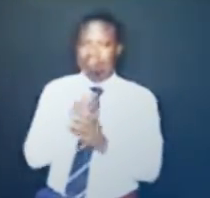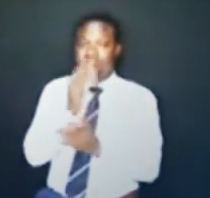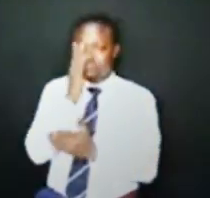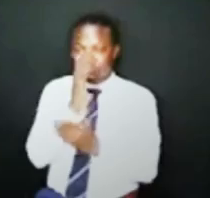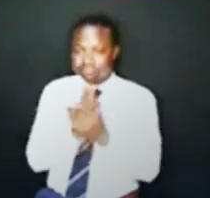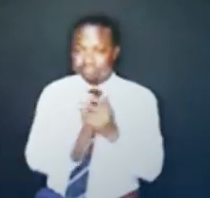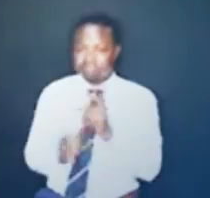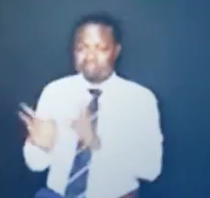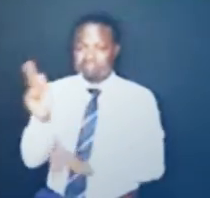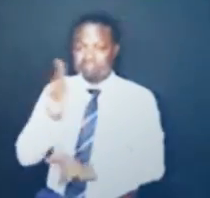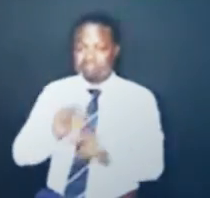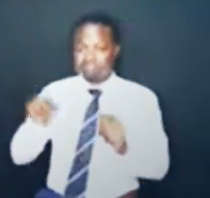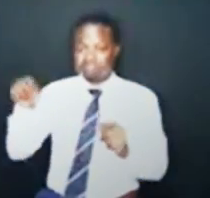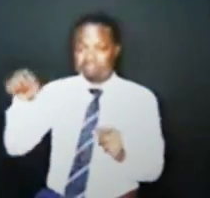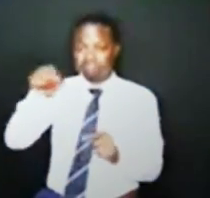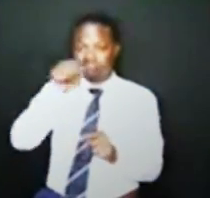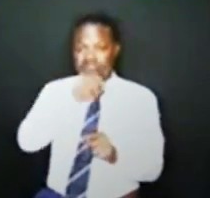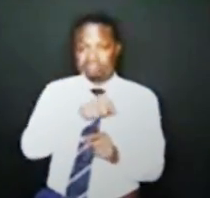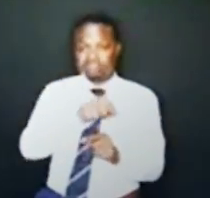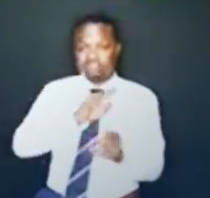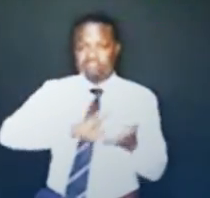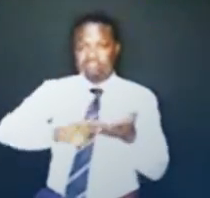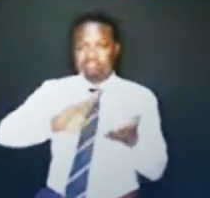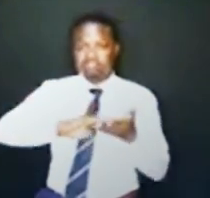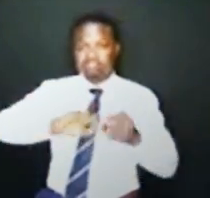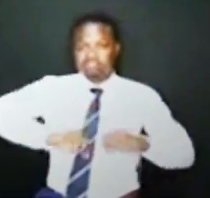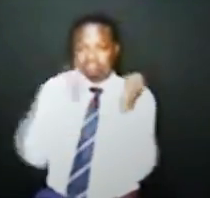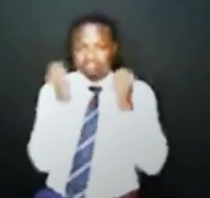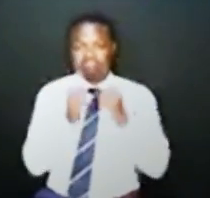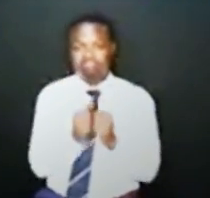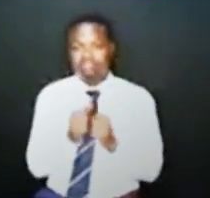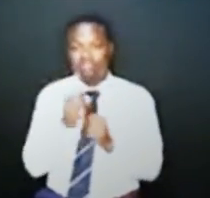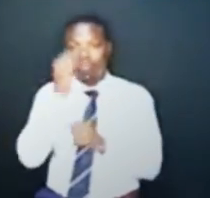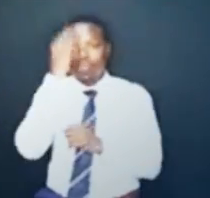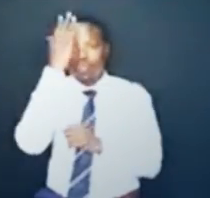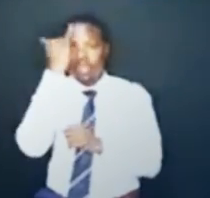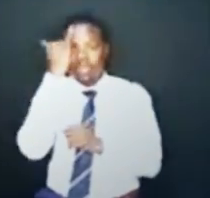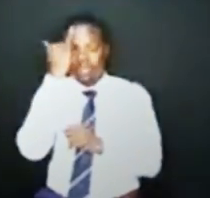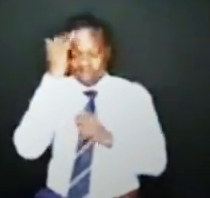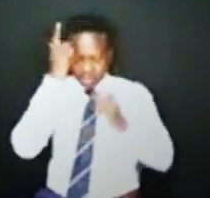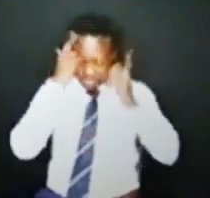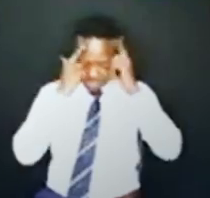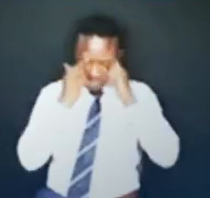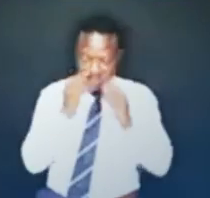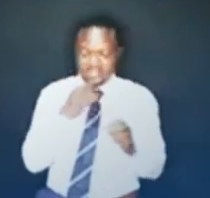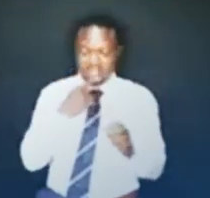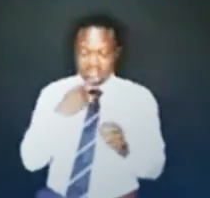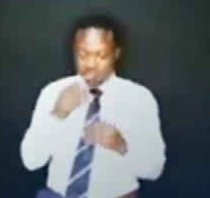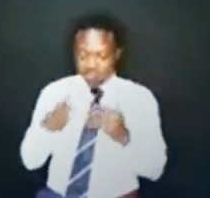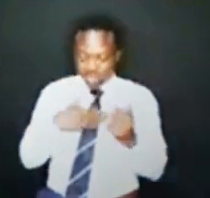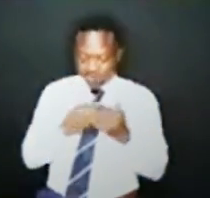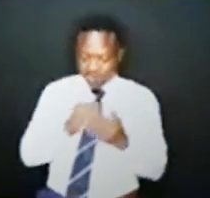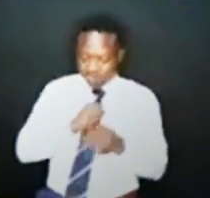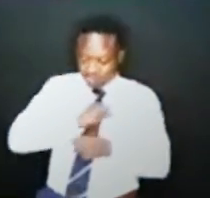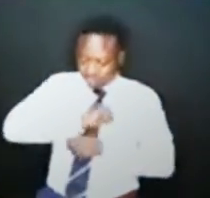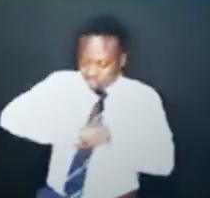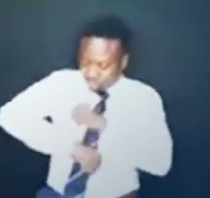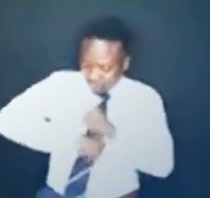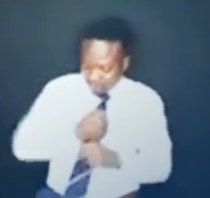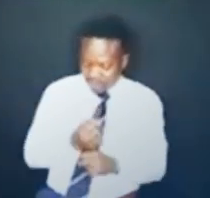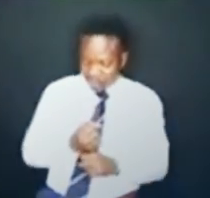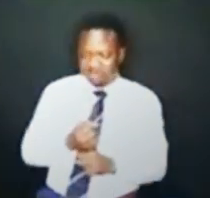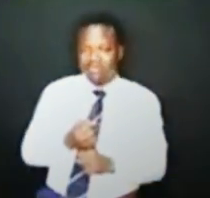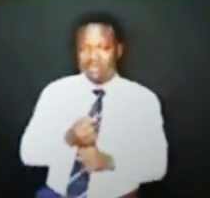people also don't want to forgive because they feel that what they have gone through has caused